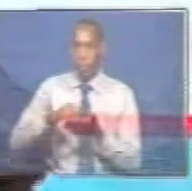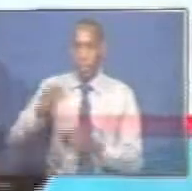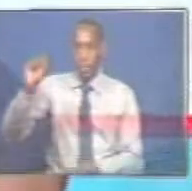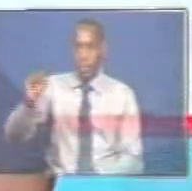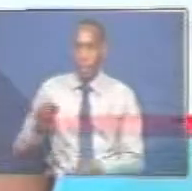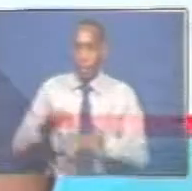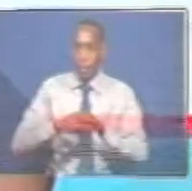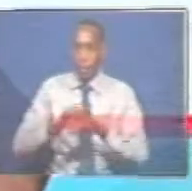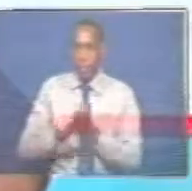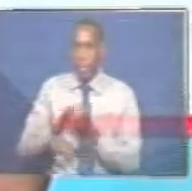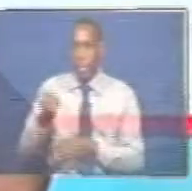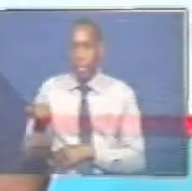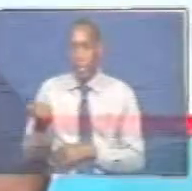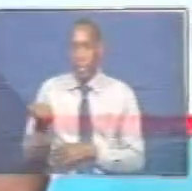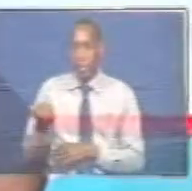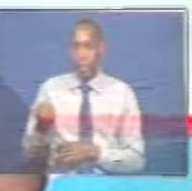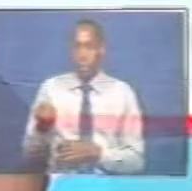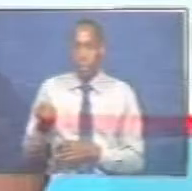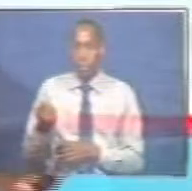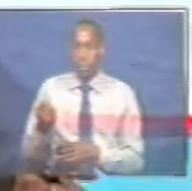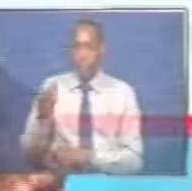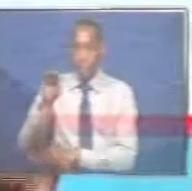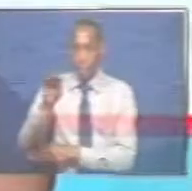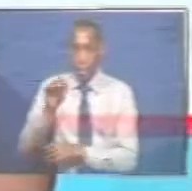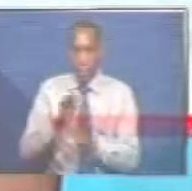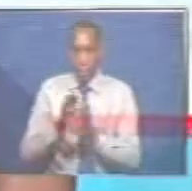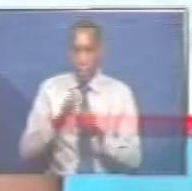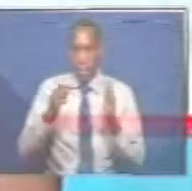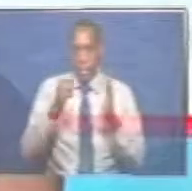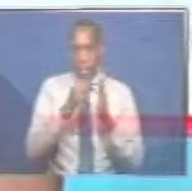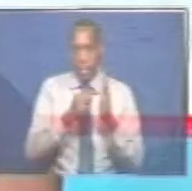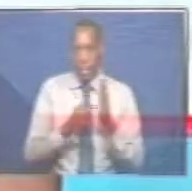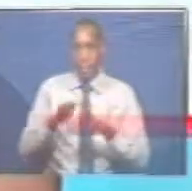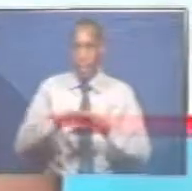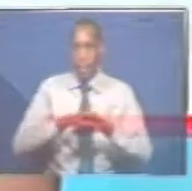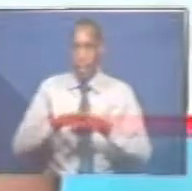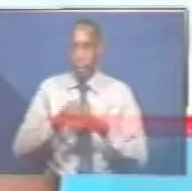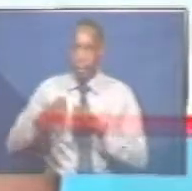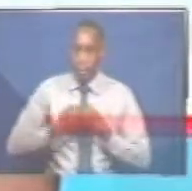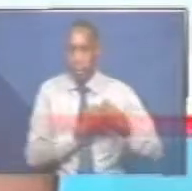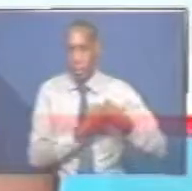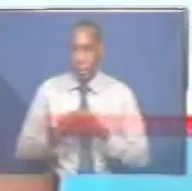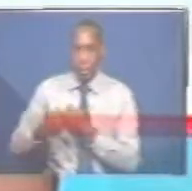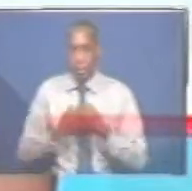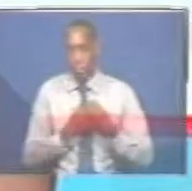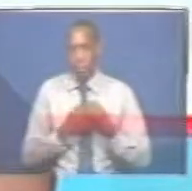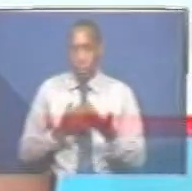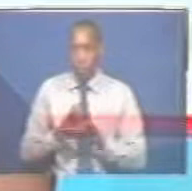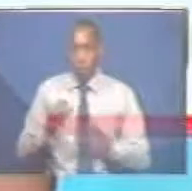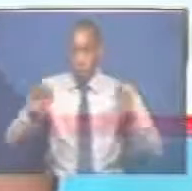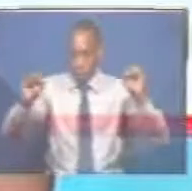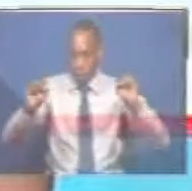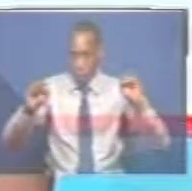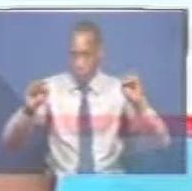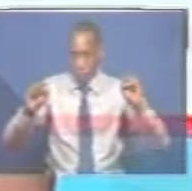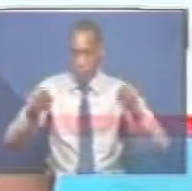few leagues in Africa. Zambia. In Zambia. Many leagues in Africa are struggling in terms of supporting. And we